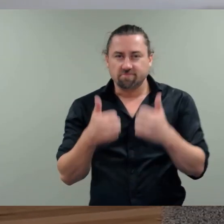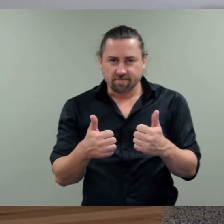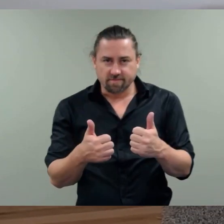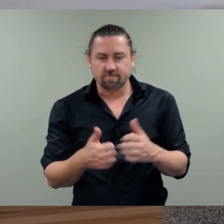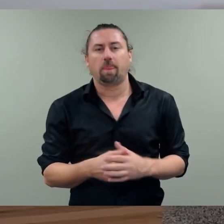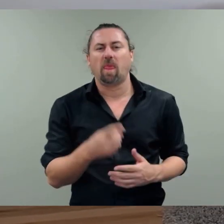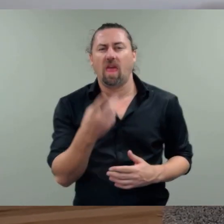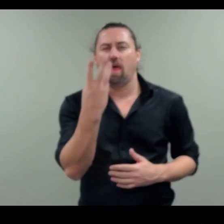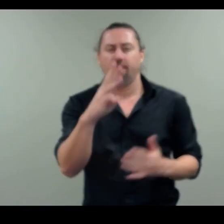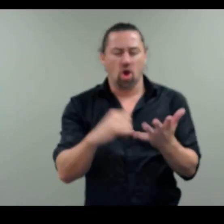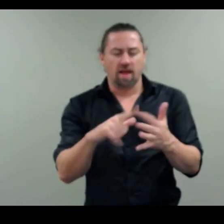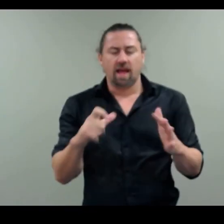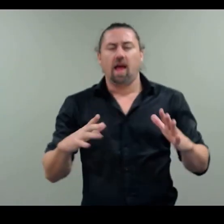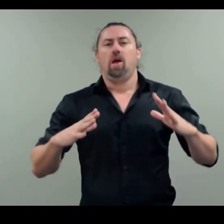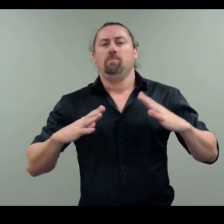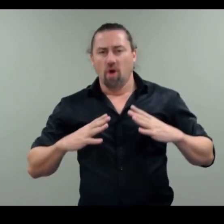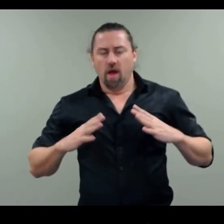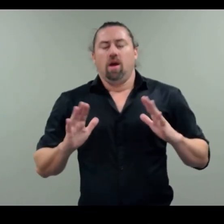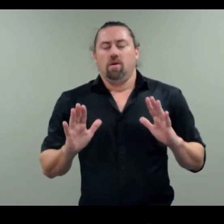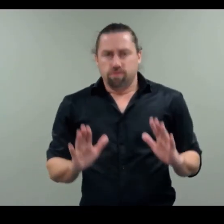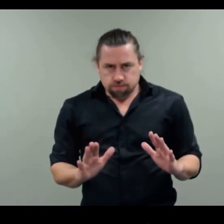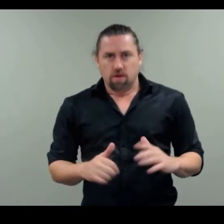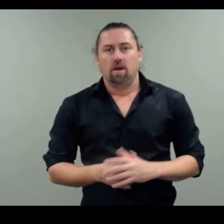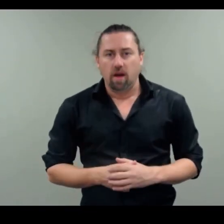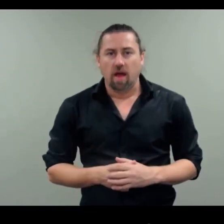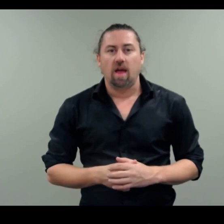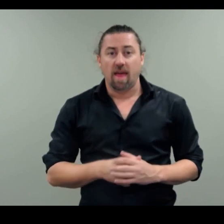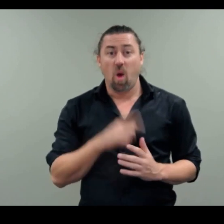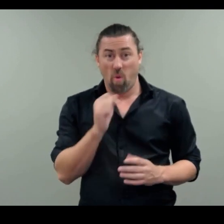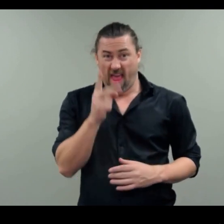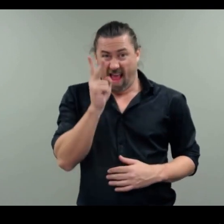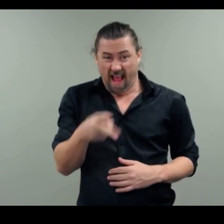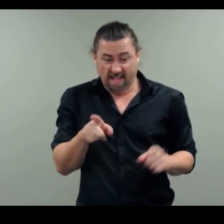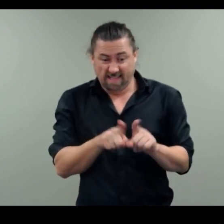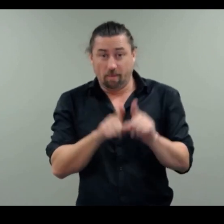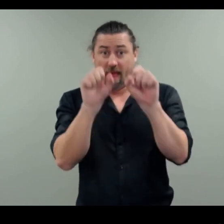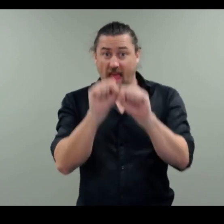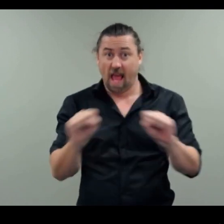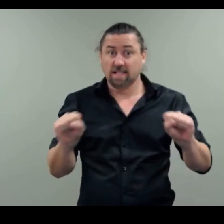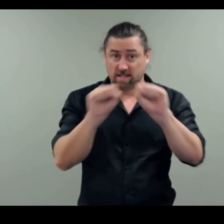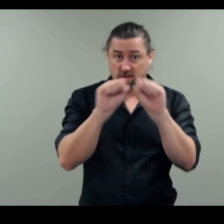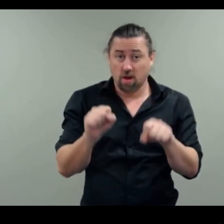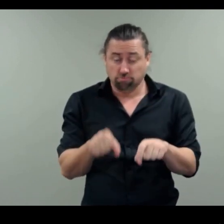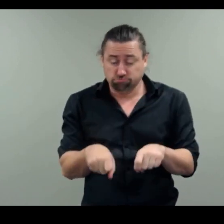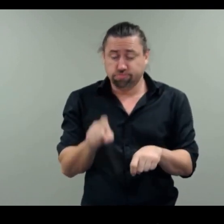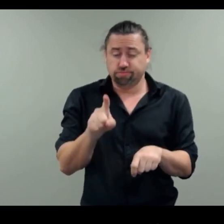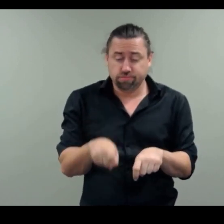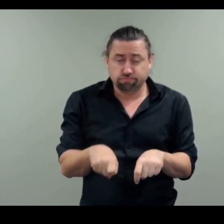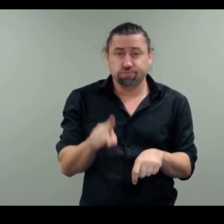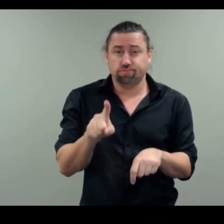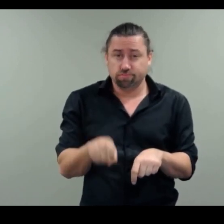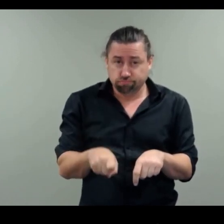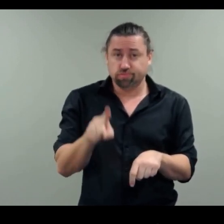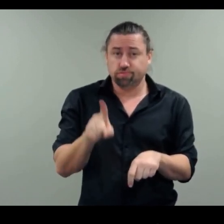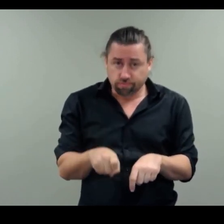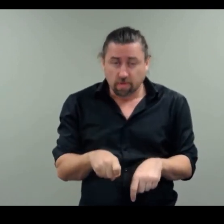Great, let's have 30 seconds of rest and we're going to then perform the exercise another 10 times on our right side, then